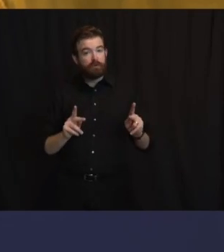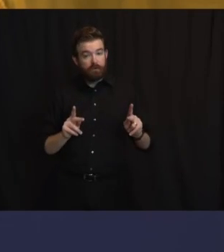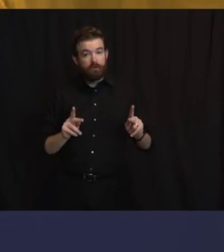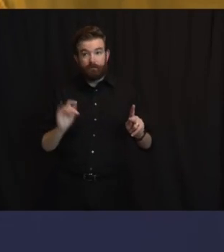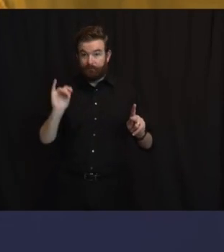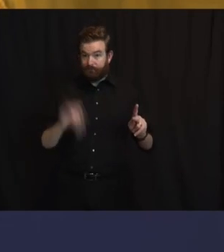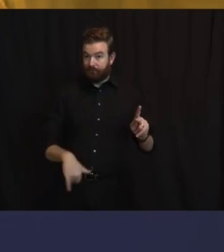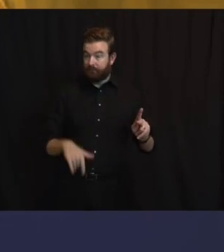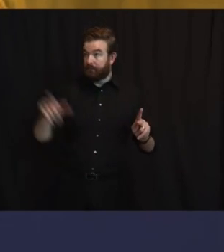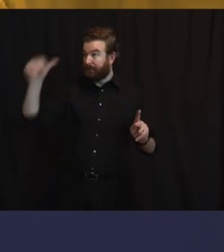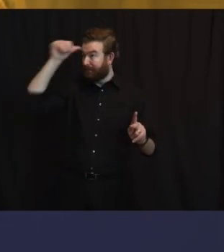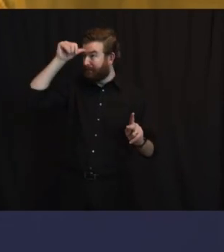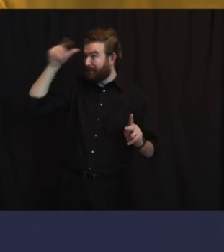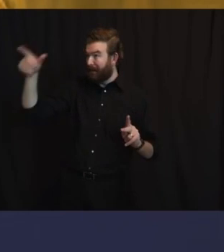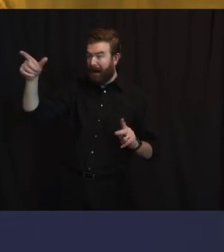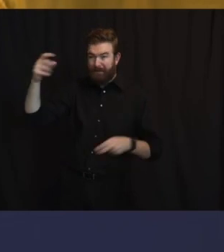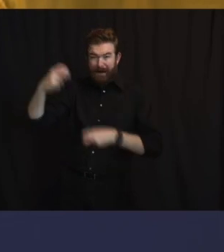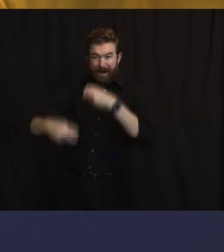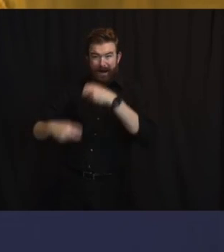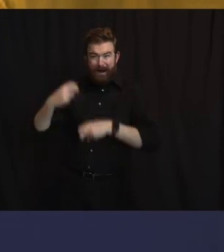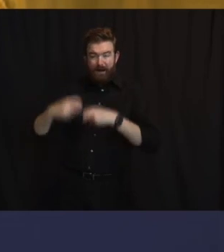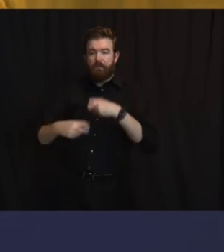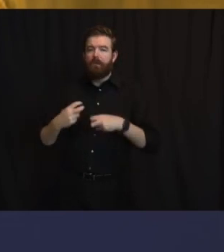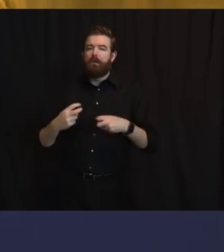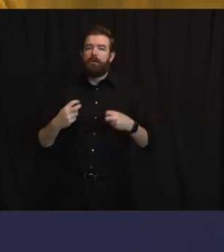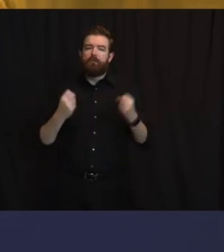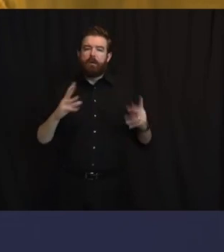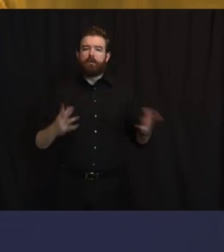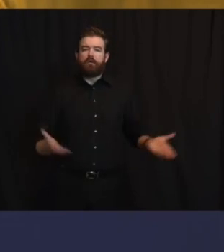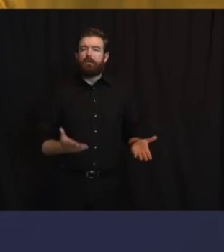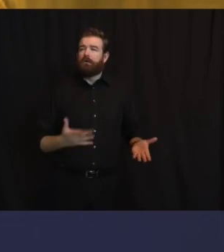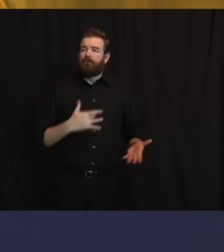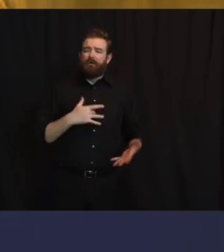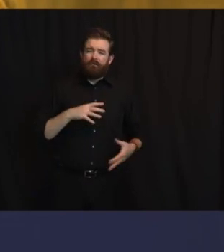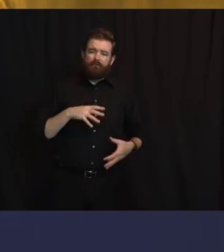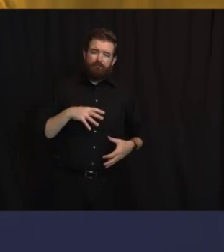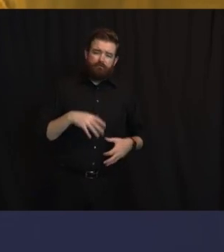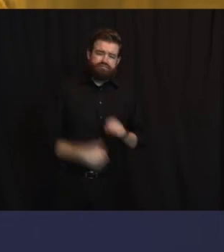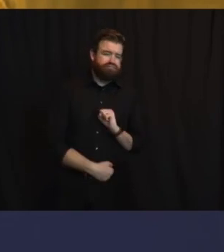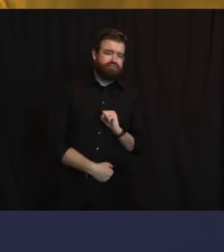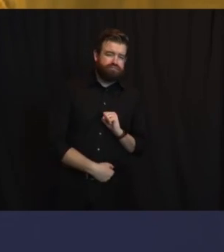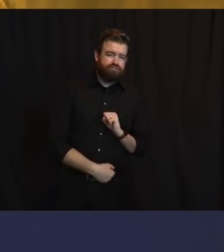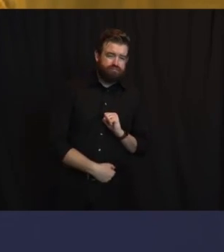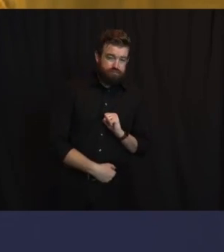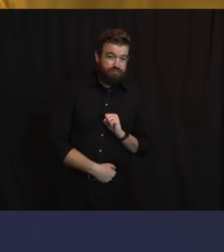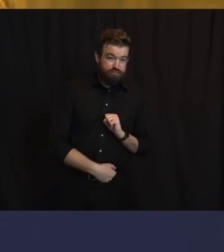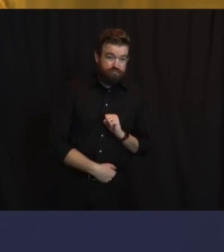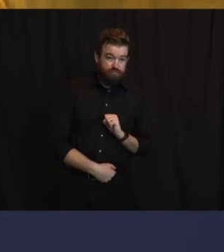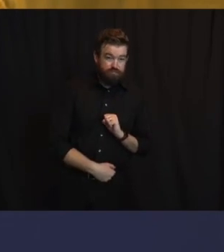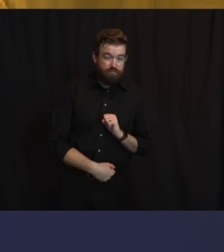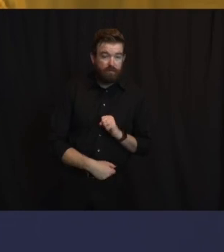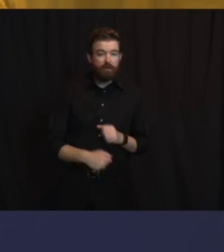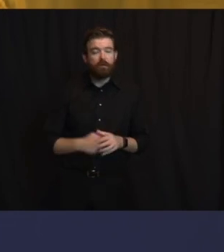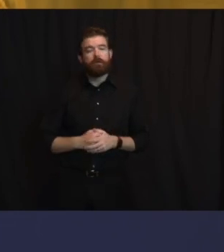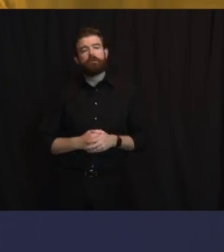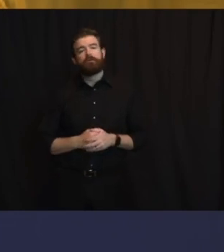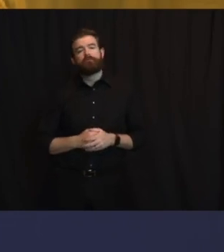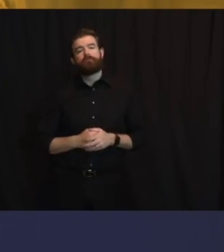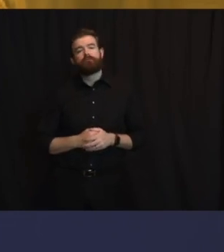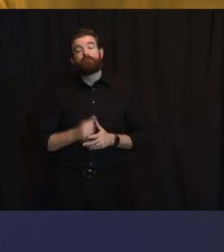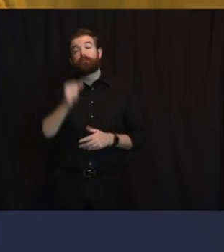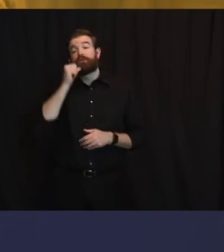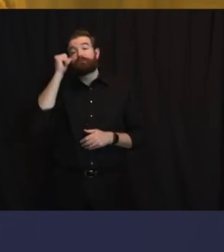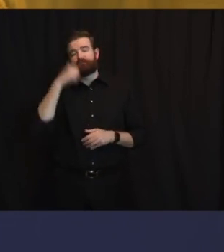New Jersey. I mentioned on Monday that I had a moving conversation with the ambassador of India to the United States, Taranjit